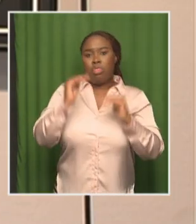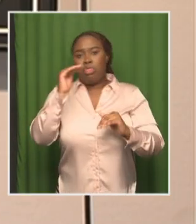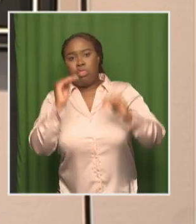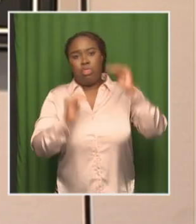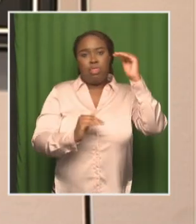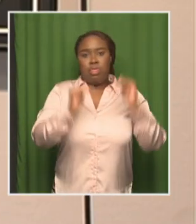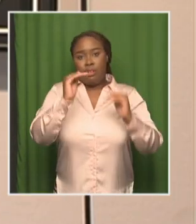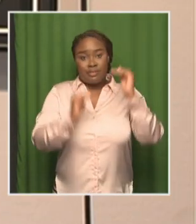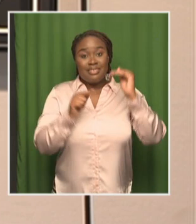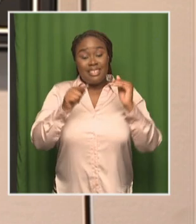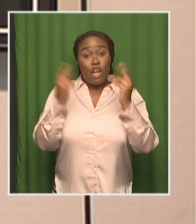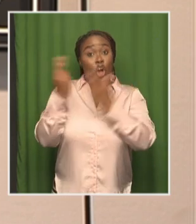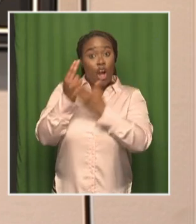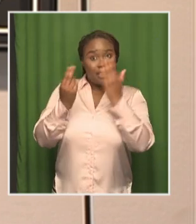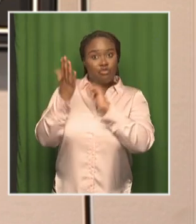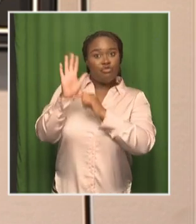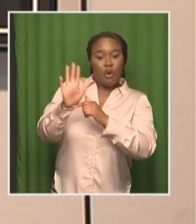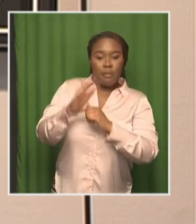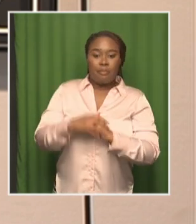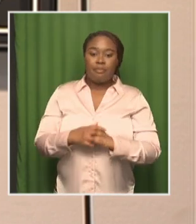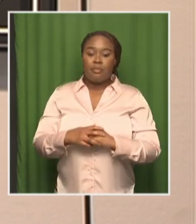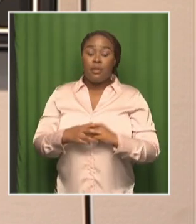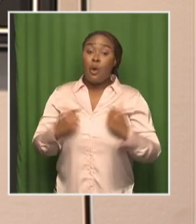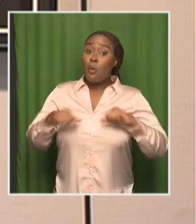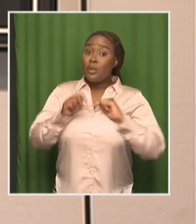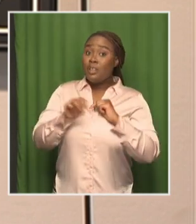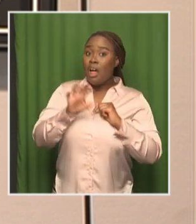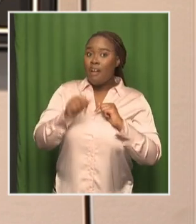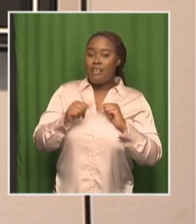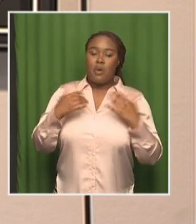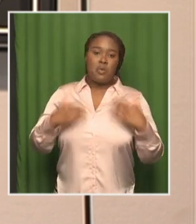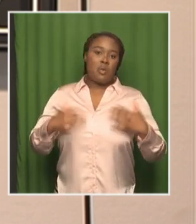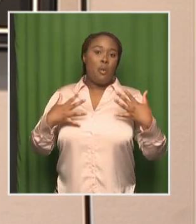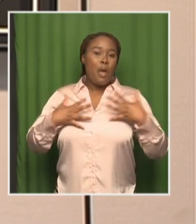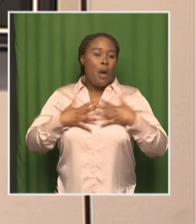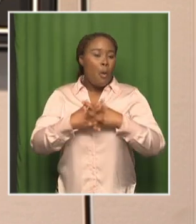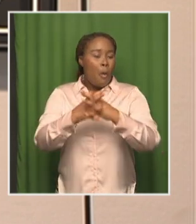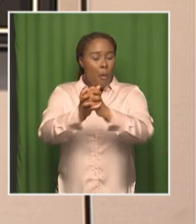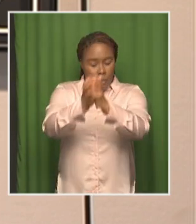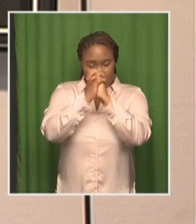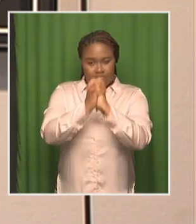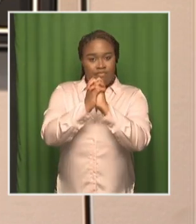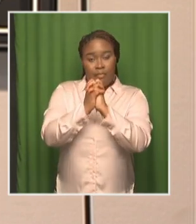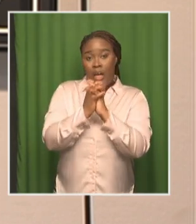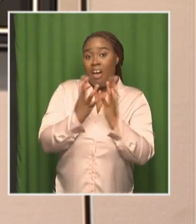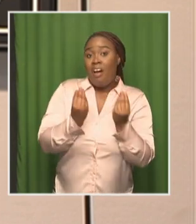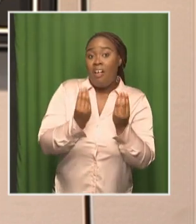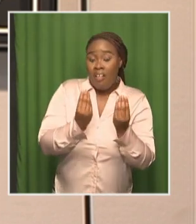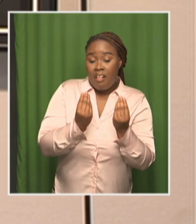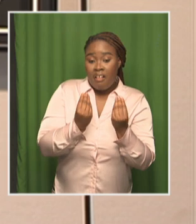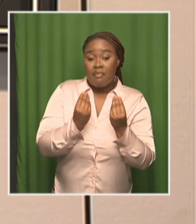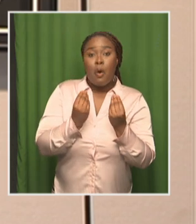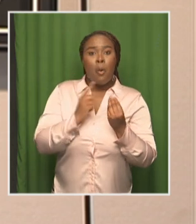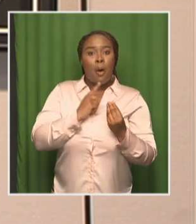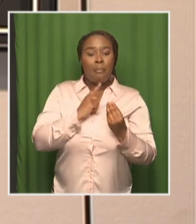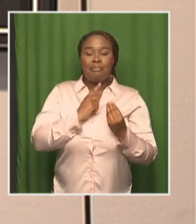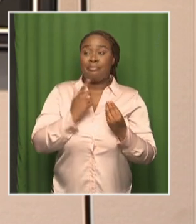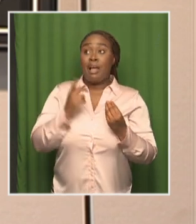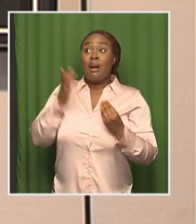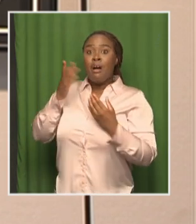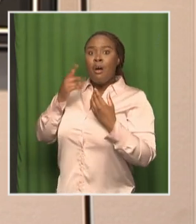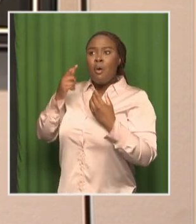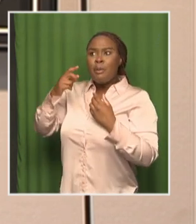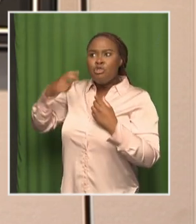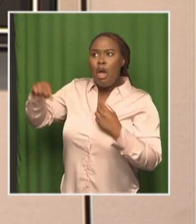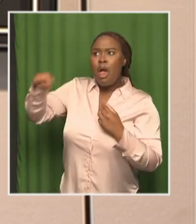learned is we have it more. So throughout my journey, I noticed that because of the difficulties and the language barrier,